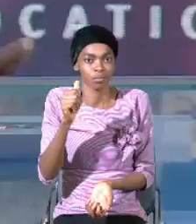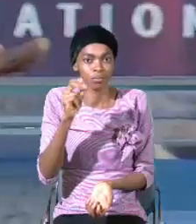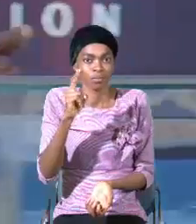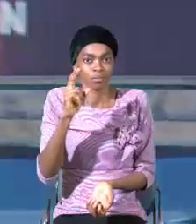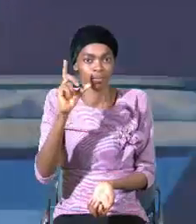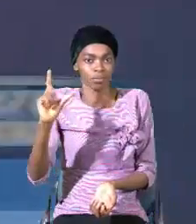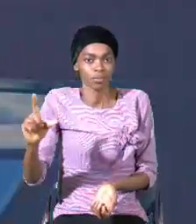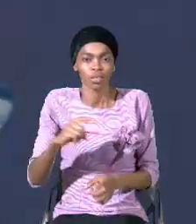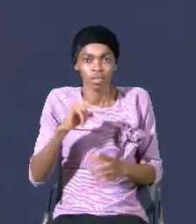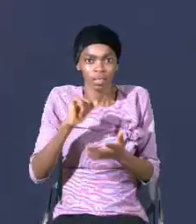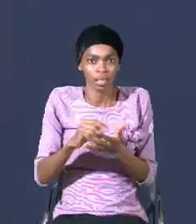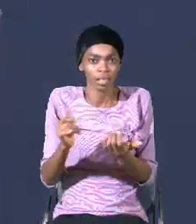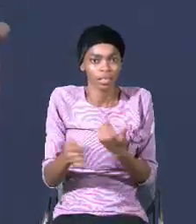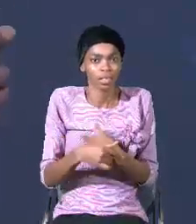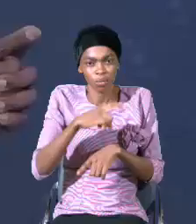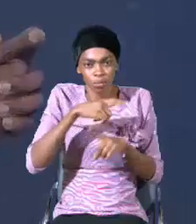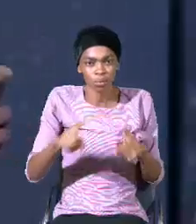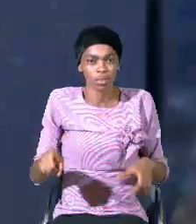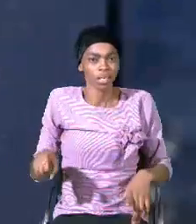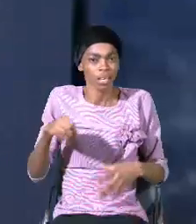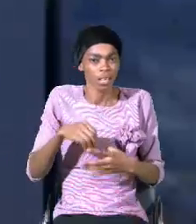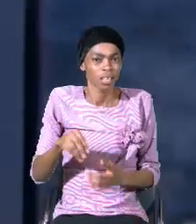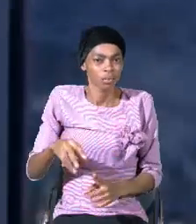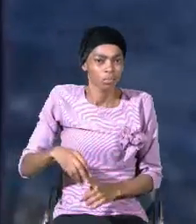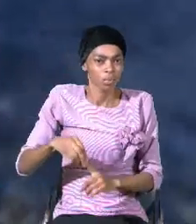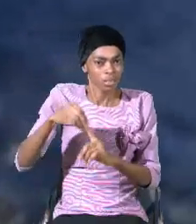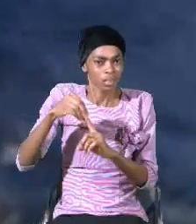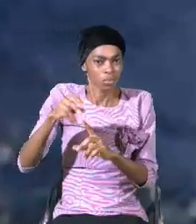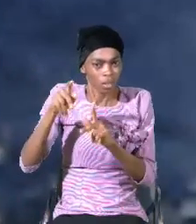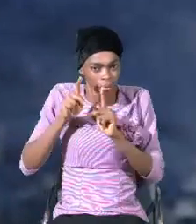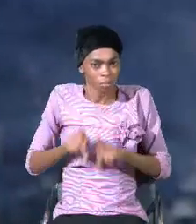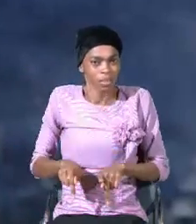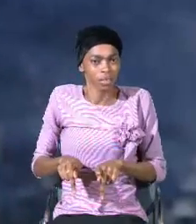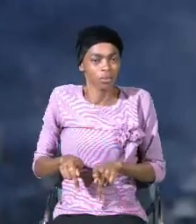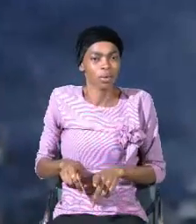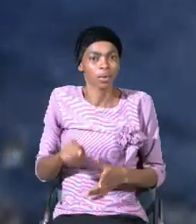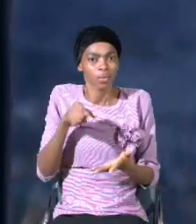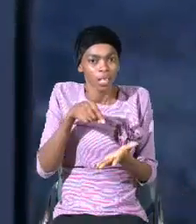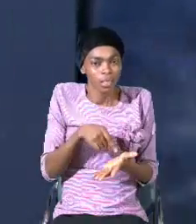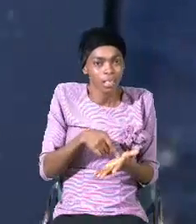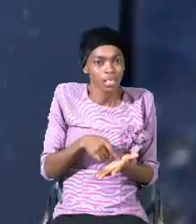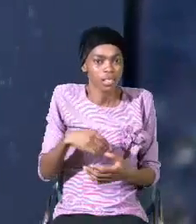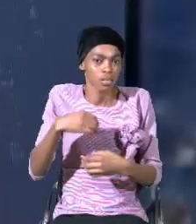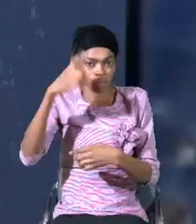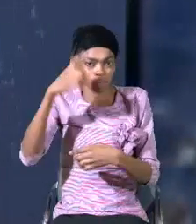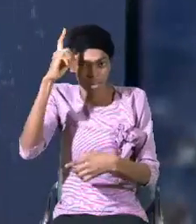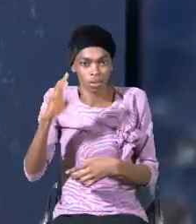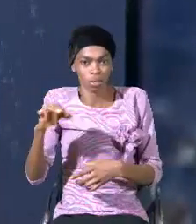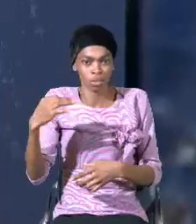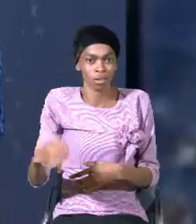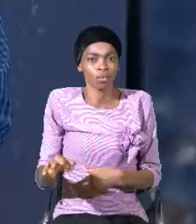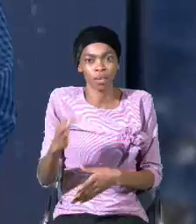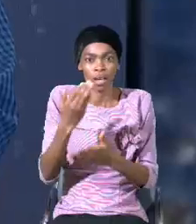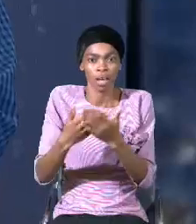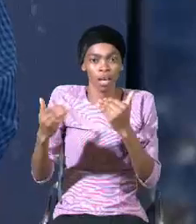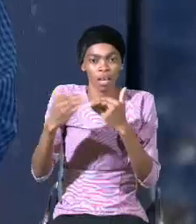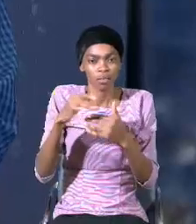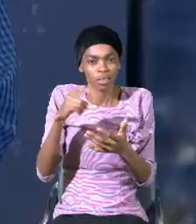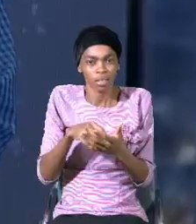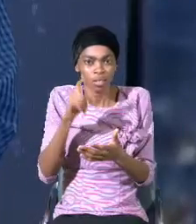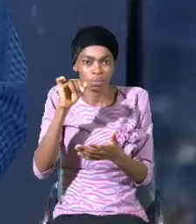in particular, this God of heaven, this creator, this one that can